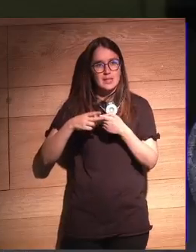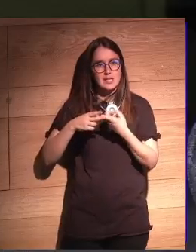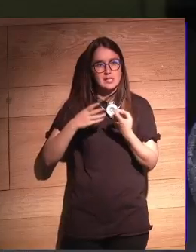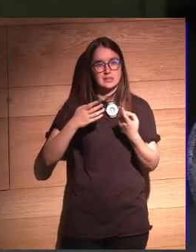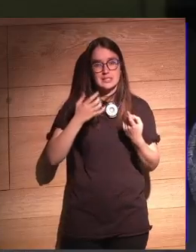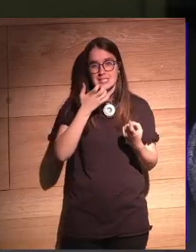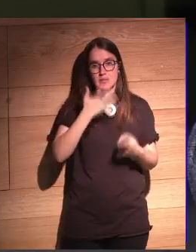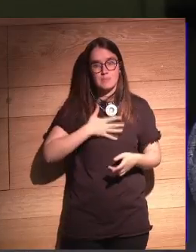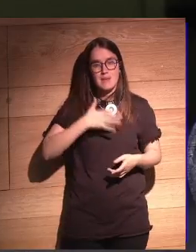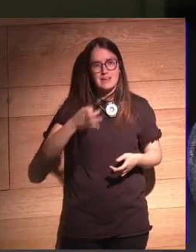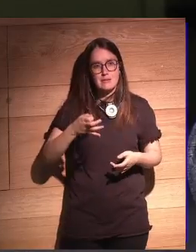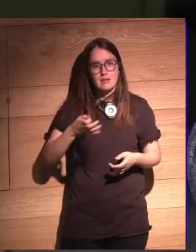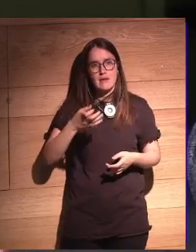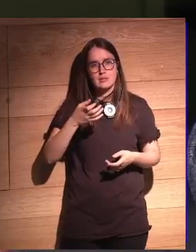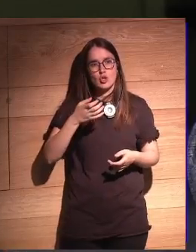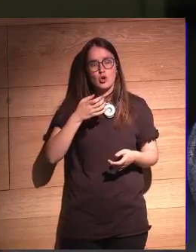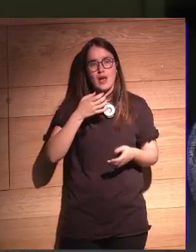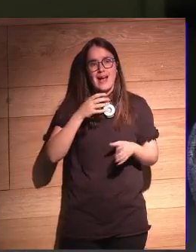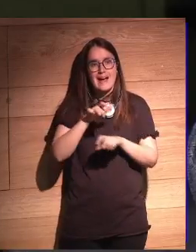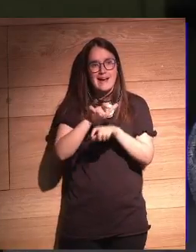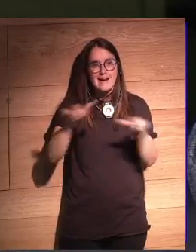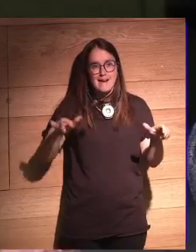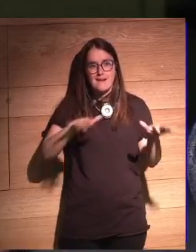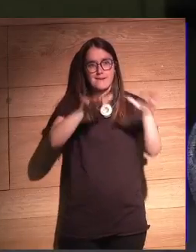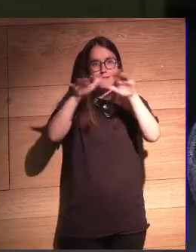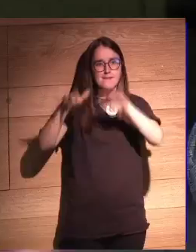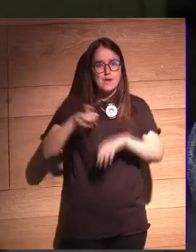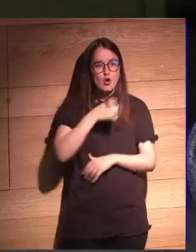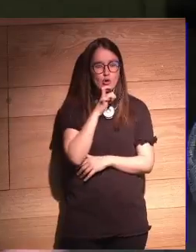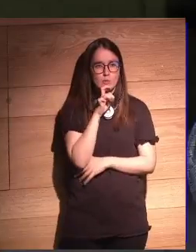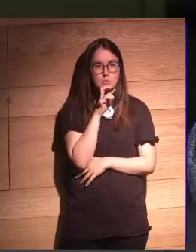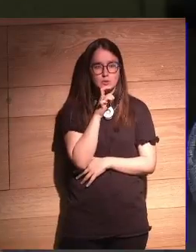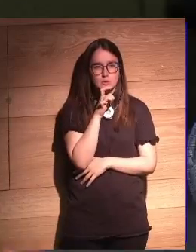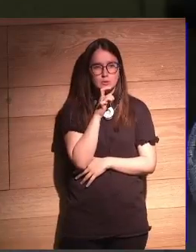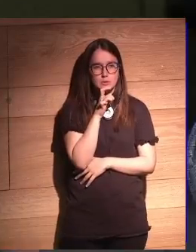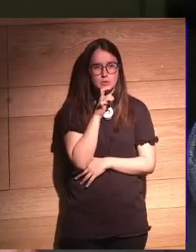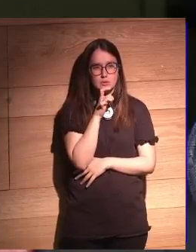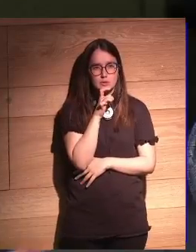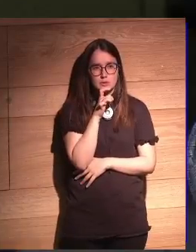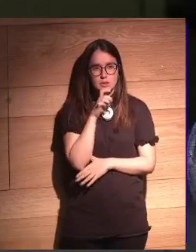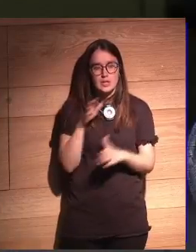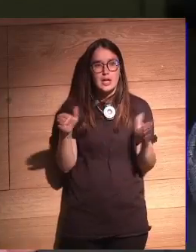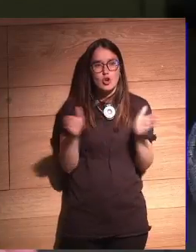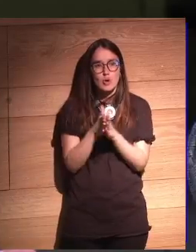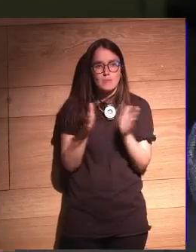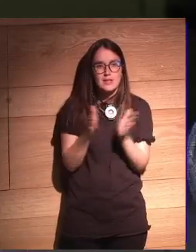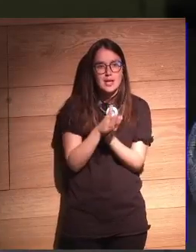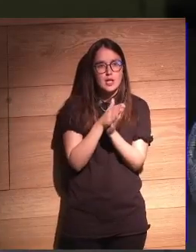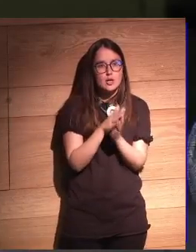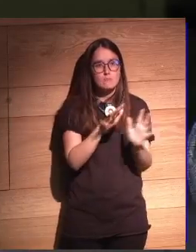other tools if we are brave enough. How can we convince the whole of